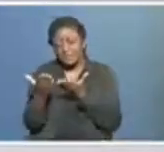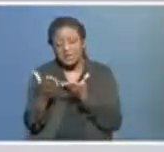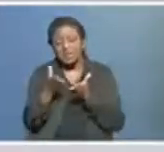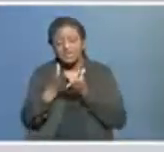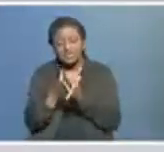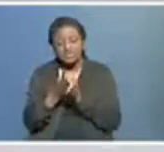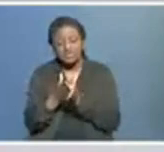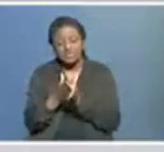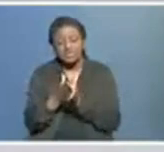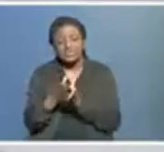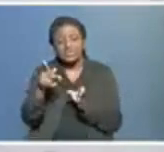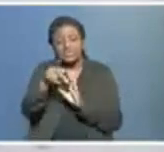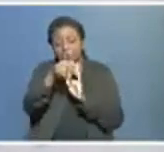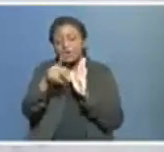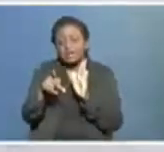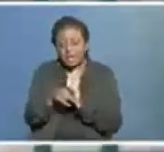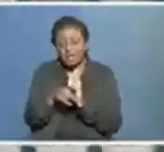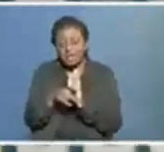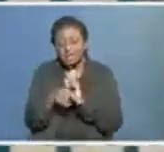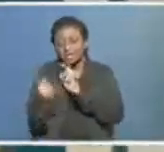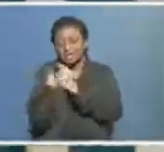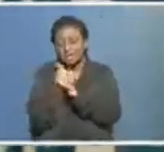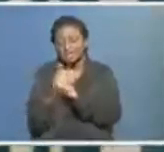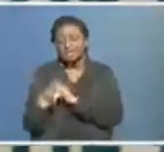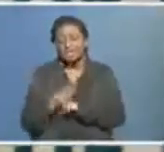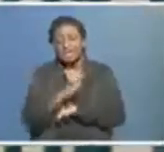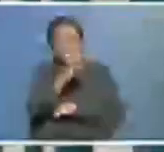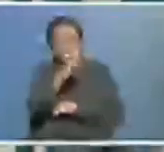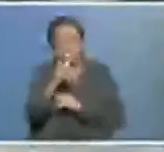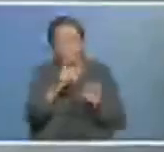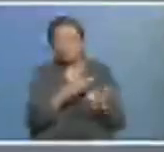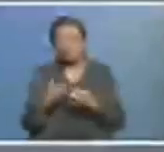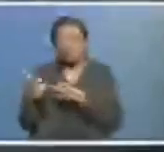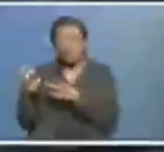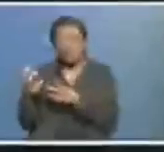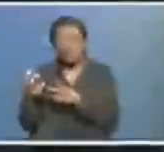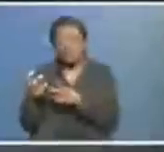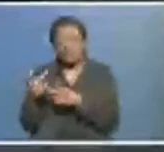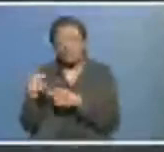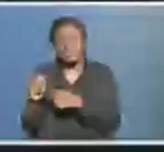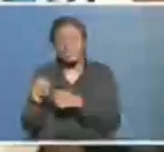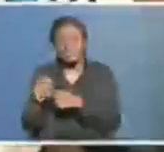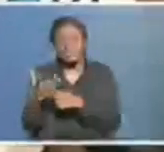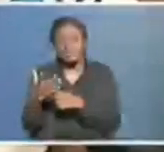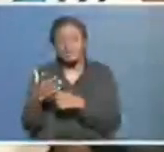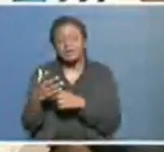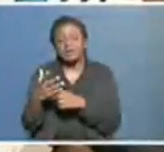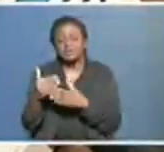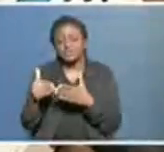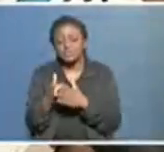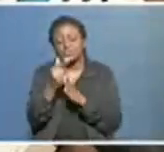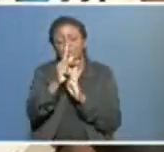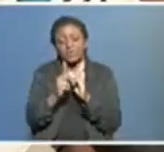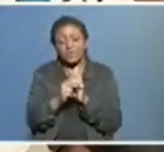in line with those for air travel. The new protocols and COVID-19 testing regime took effect Monday. If you